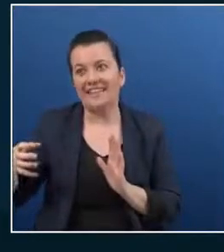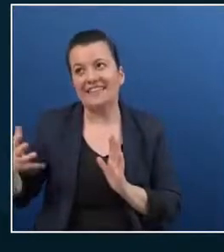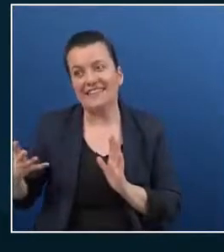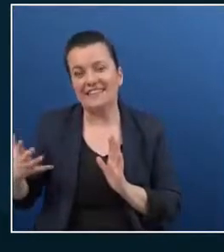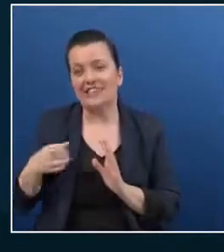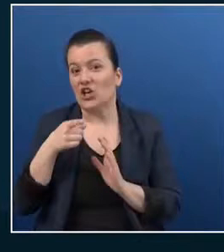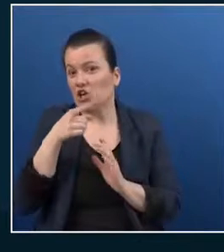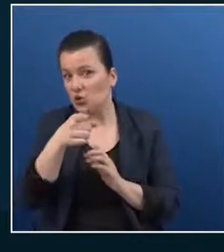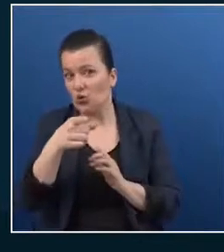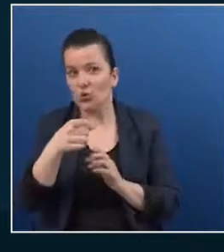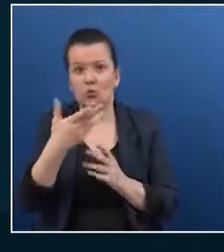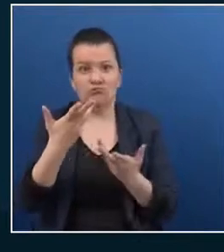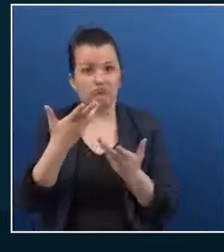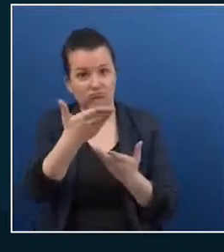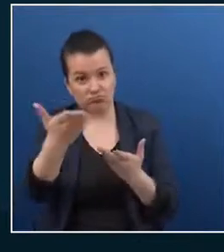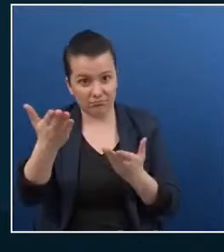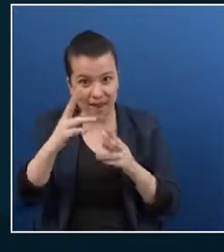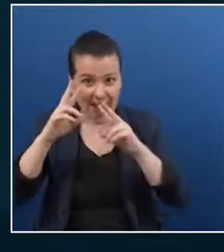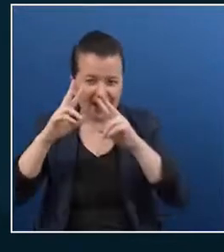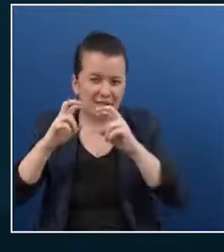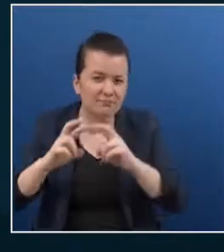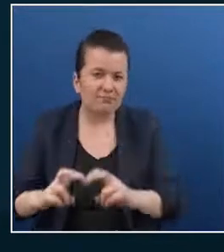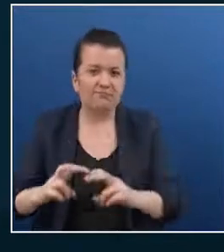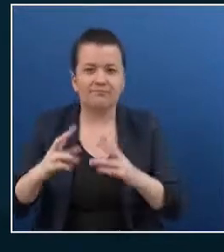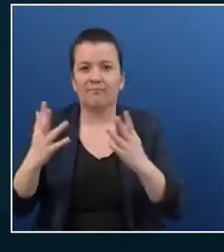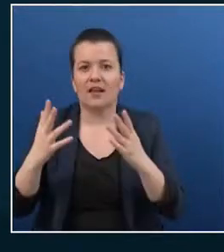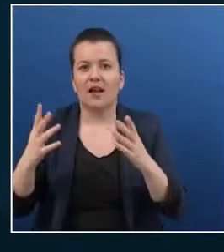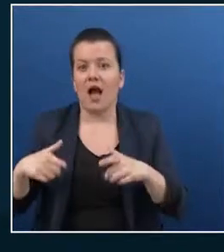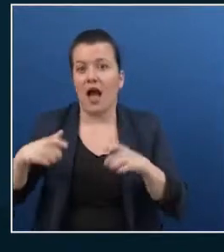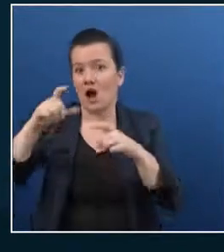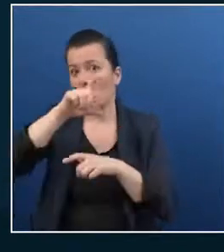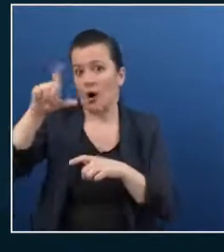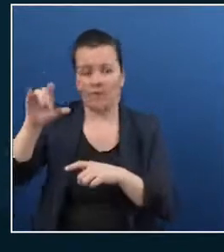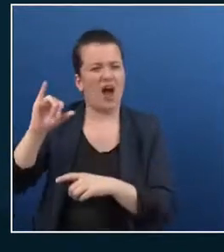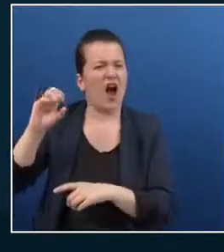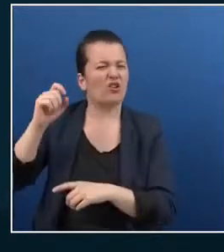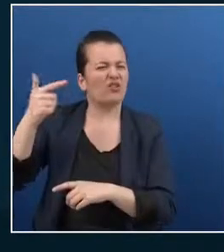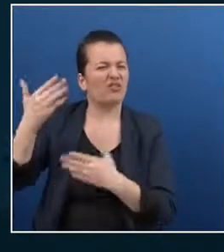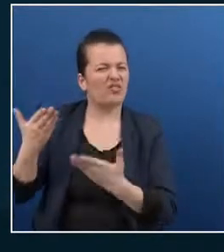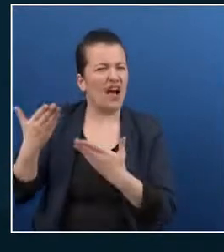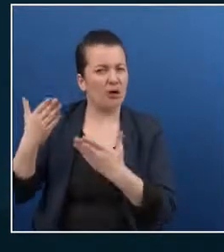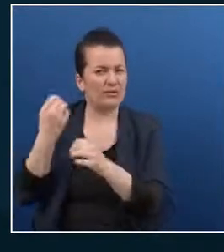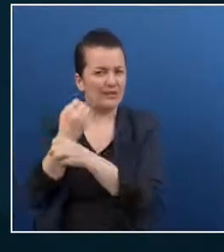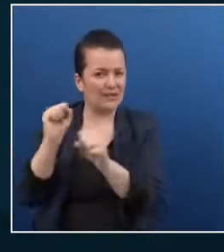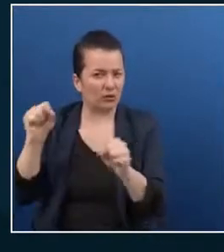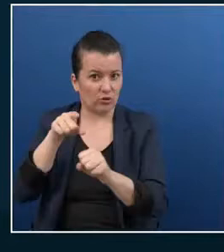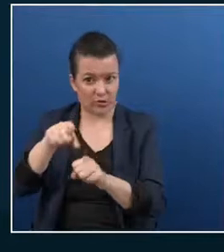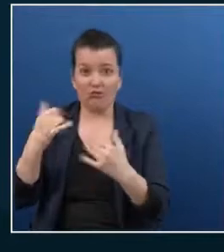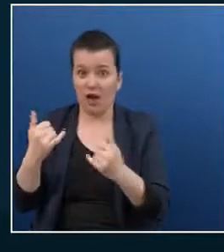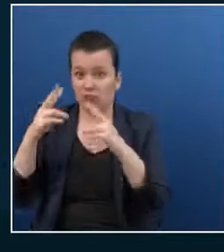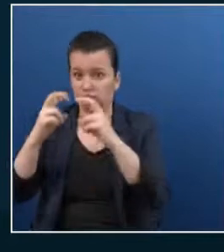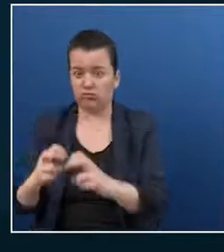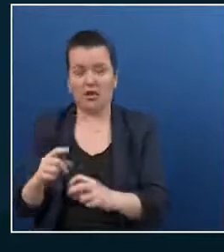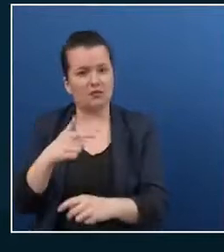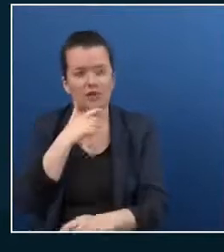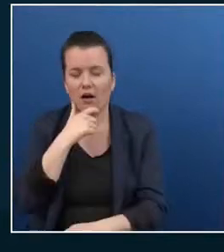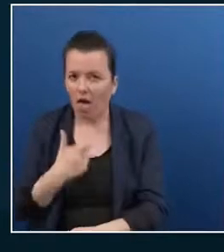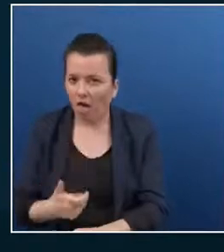to explore like the companies doing that with IoT and security, it's fascinating, especially if you're into that.